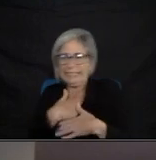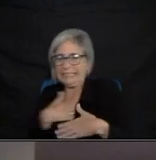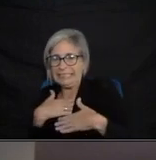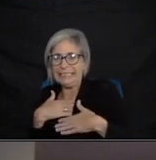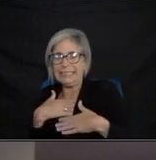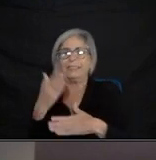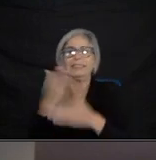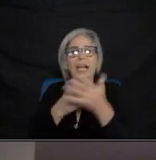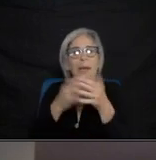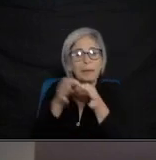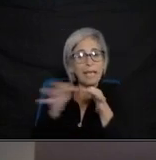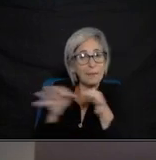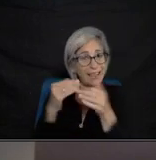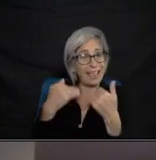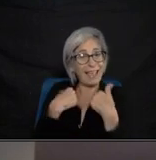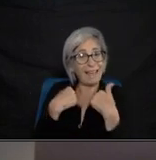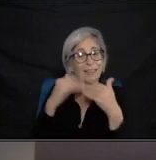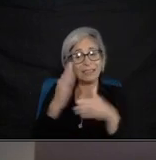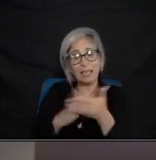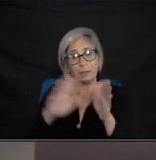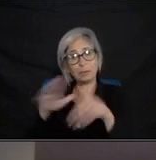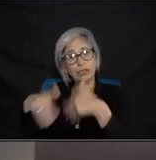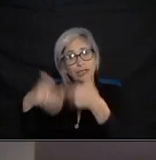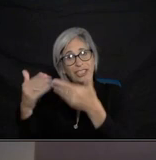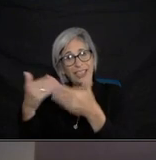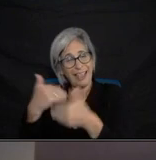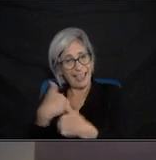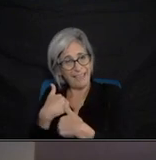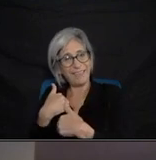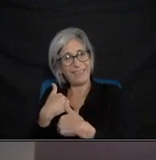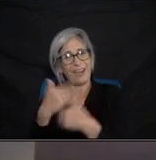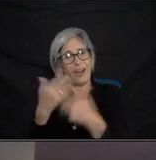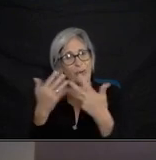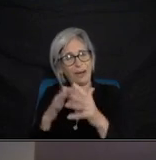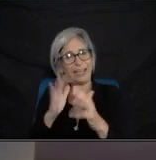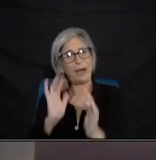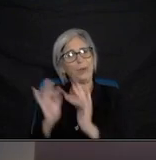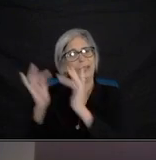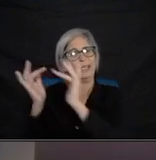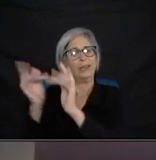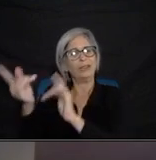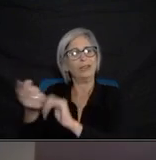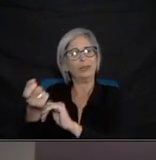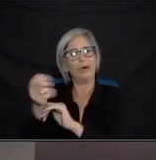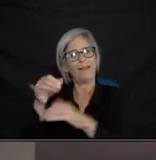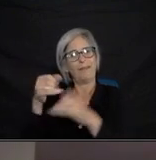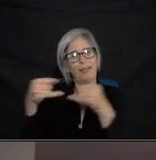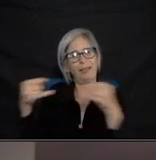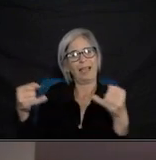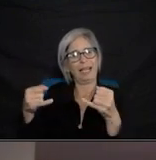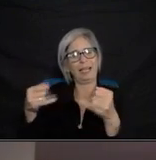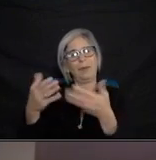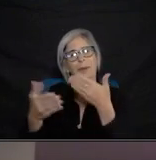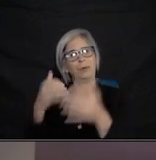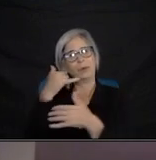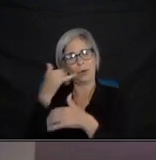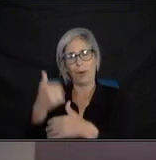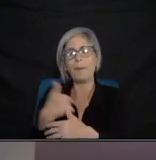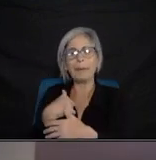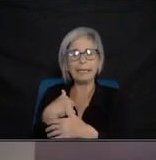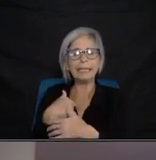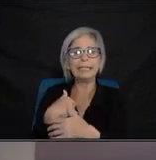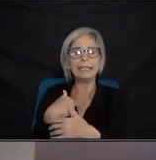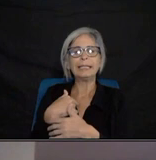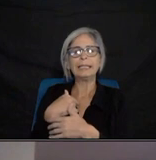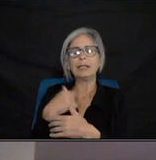some comments and suggestions already. I will reach out to you offline, or please just call me,